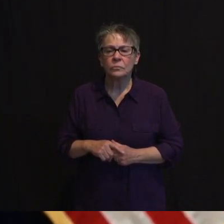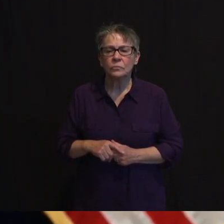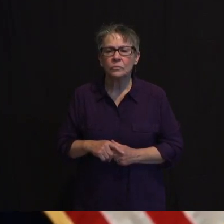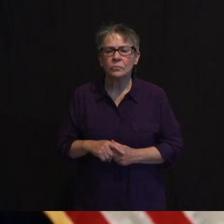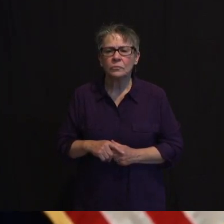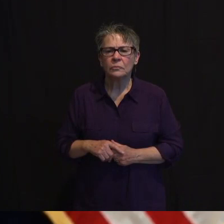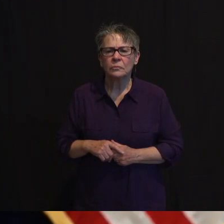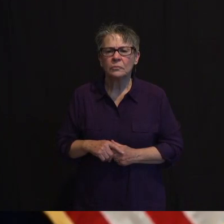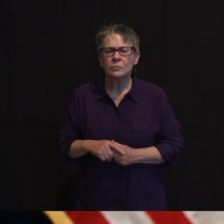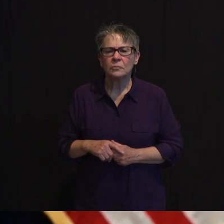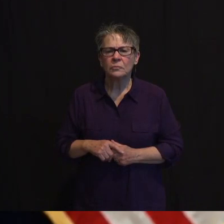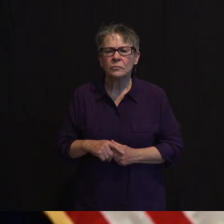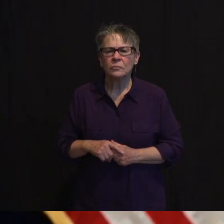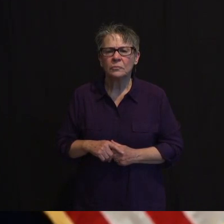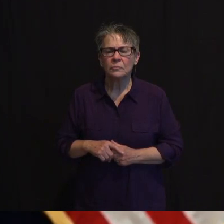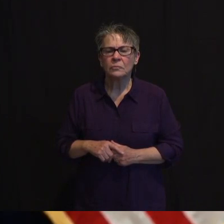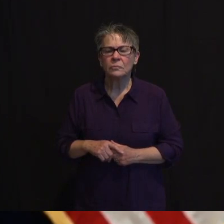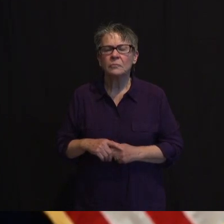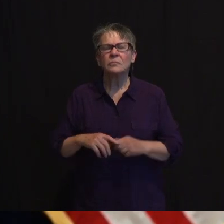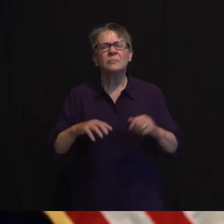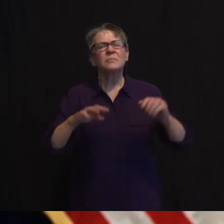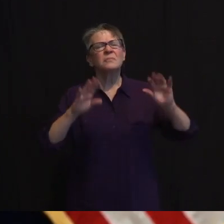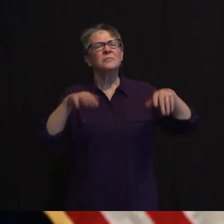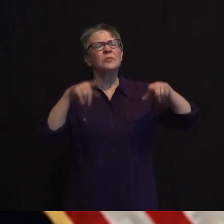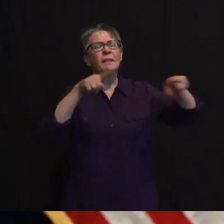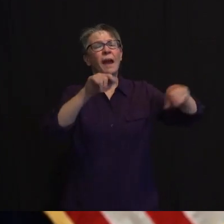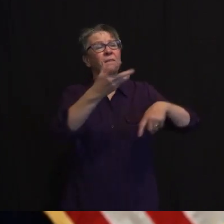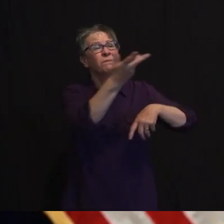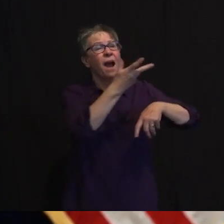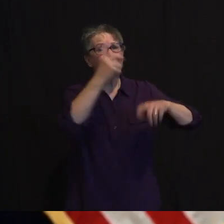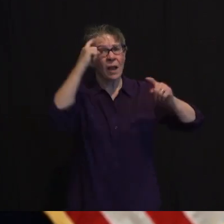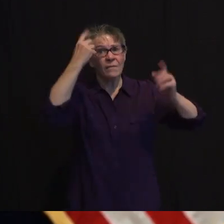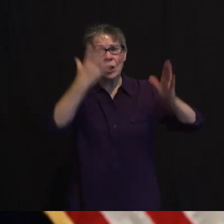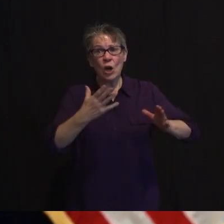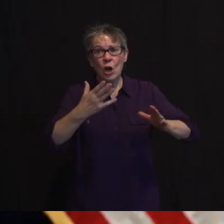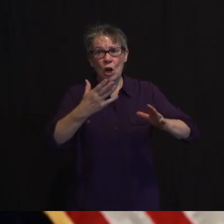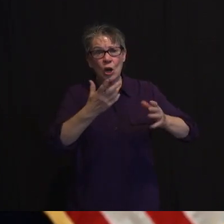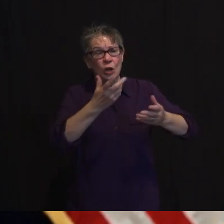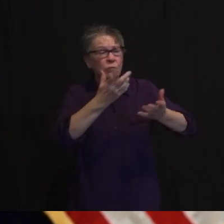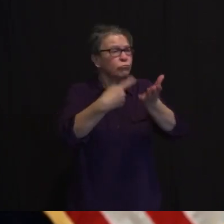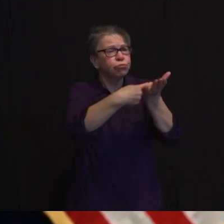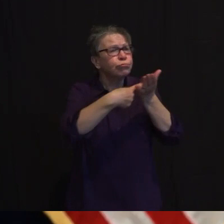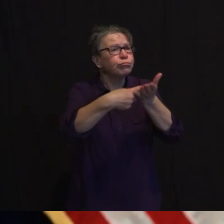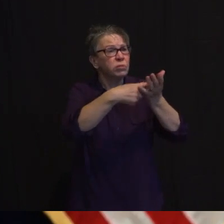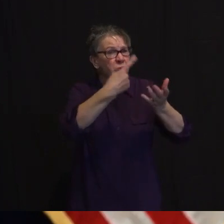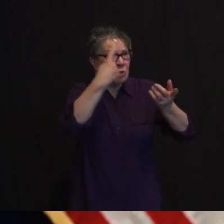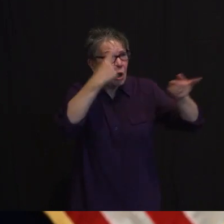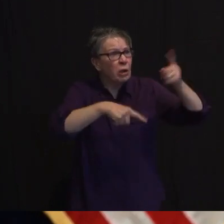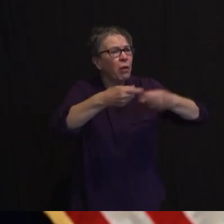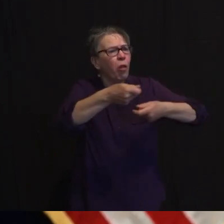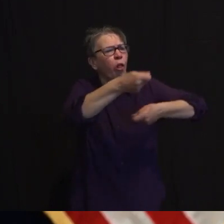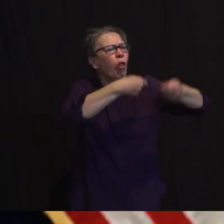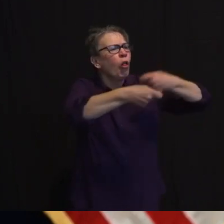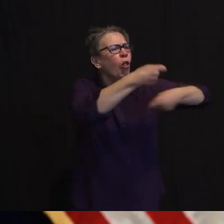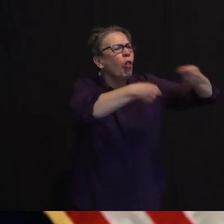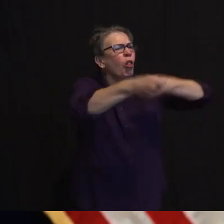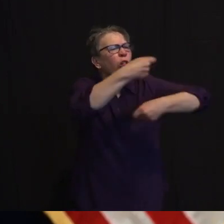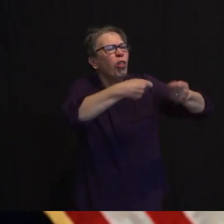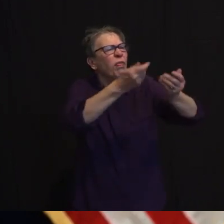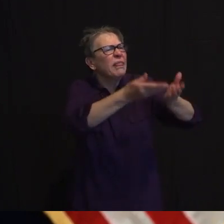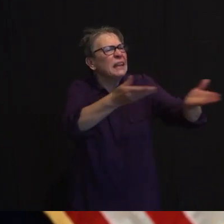to COVID that much, but now that Sanders has endorsed Biden and still pledged to stay